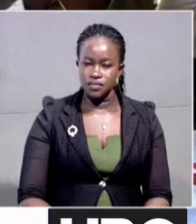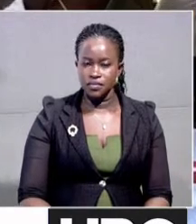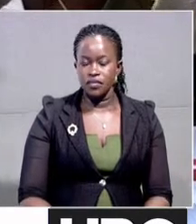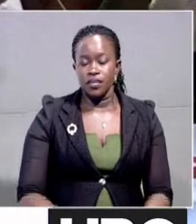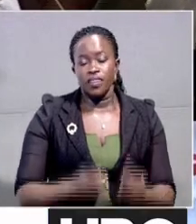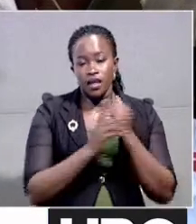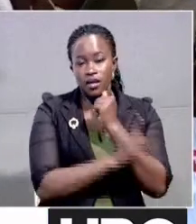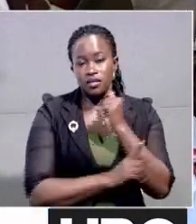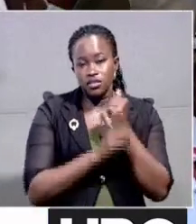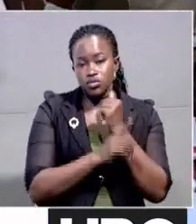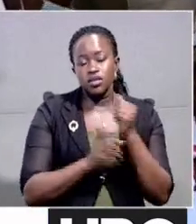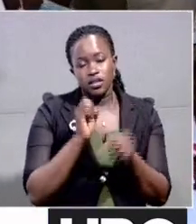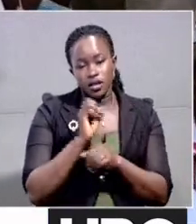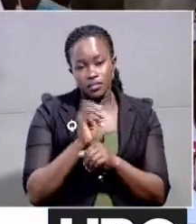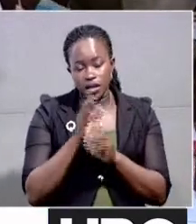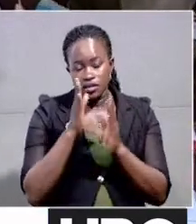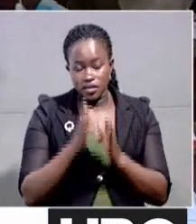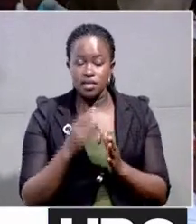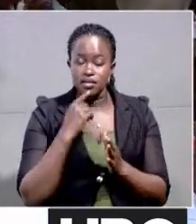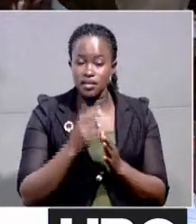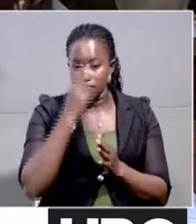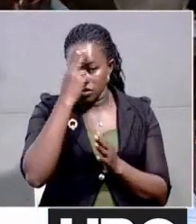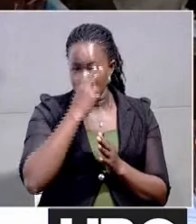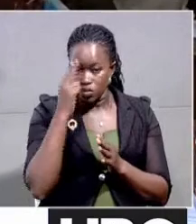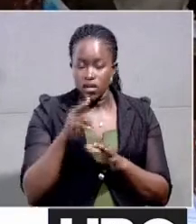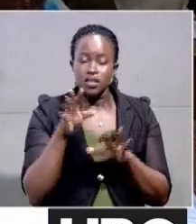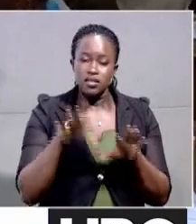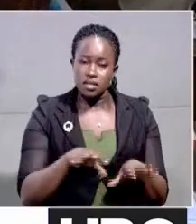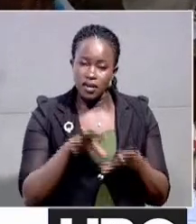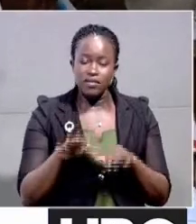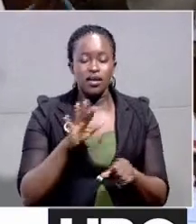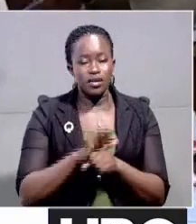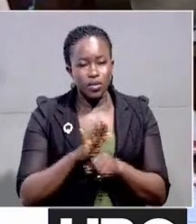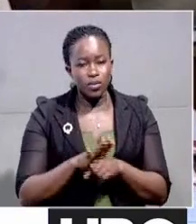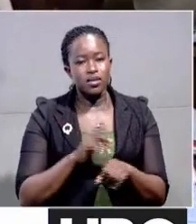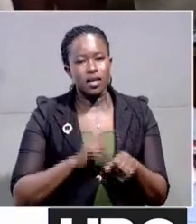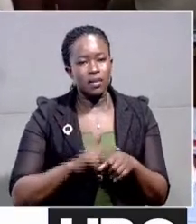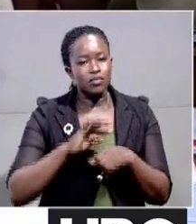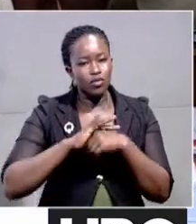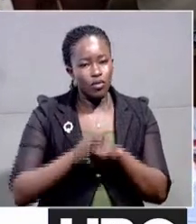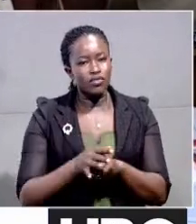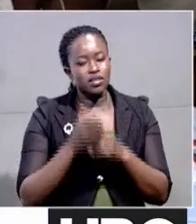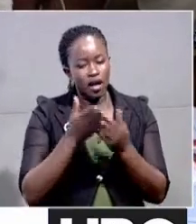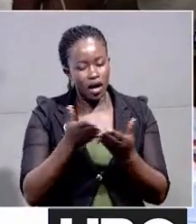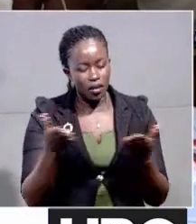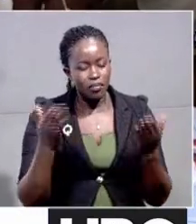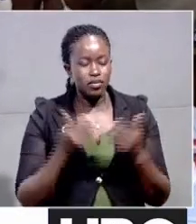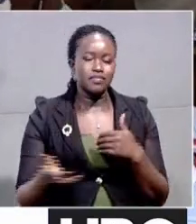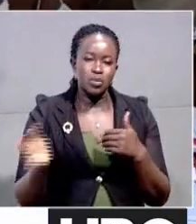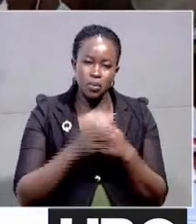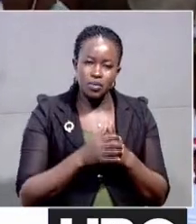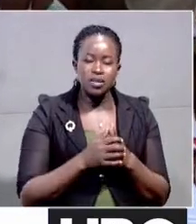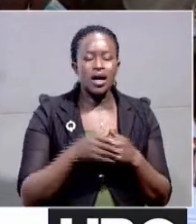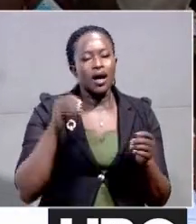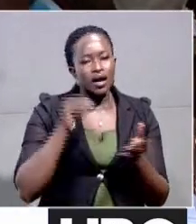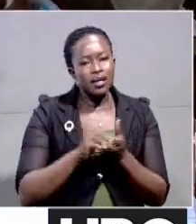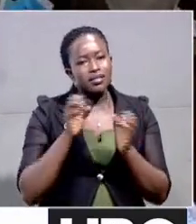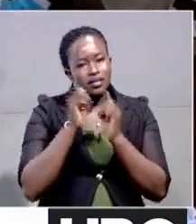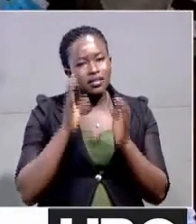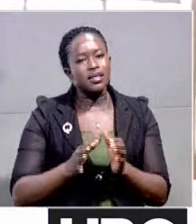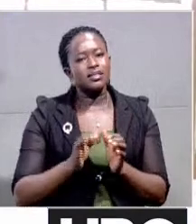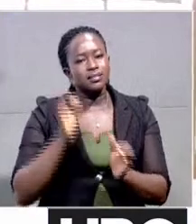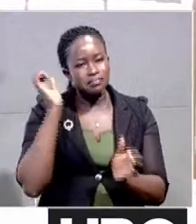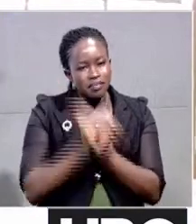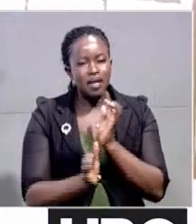District councillors say students have suffered a lot with COVID-19 effects and should not be punished by the teachers'